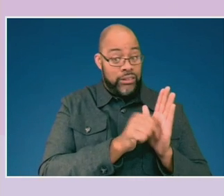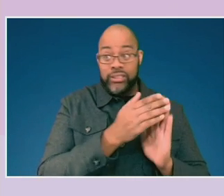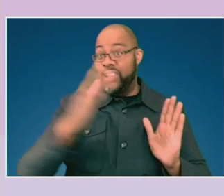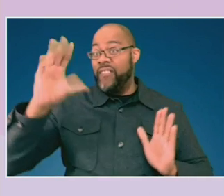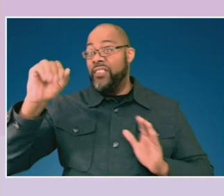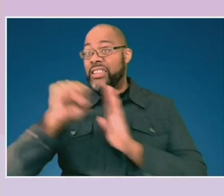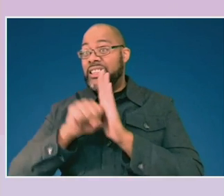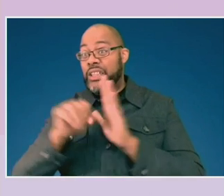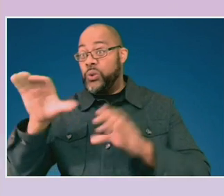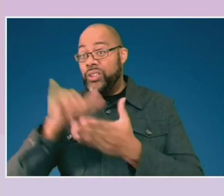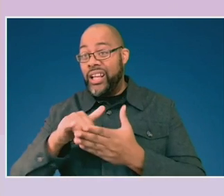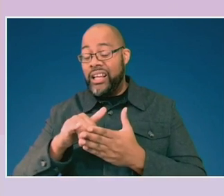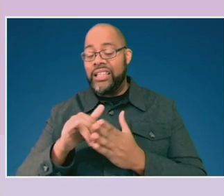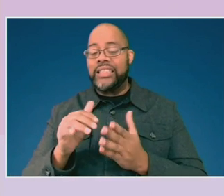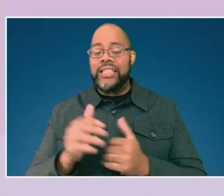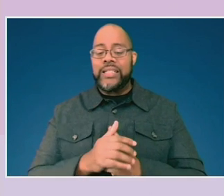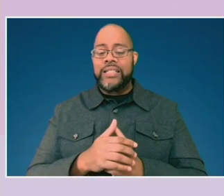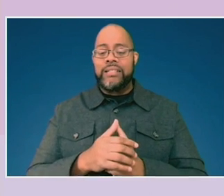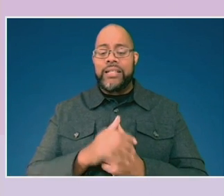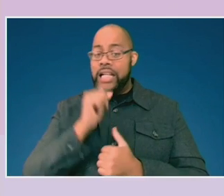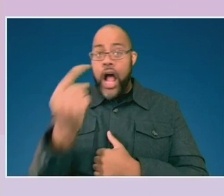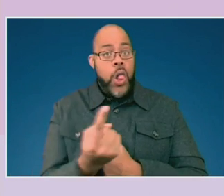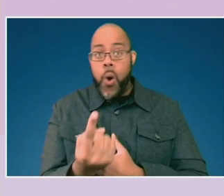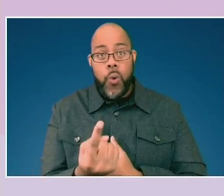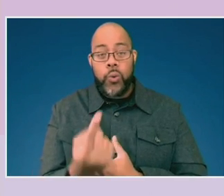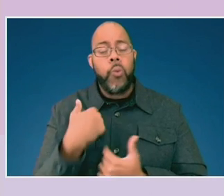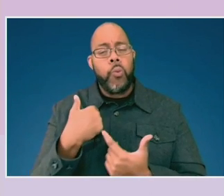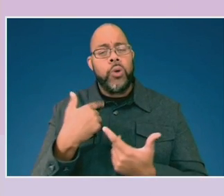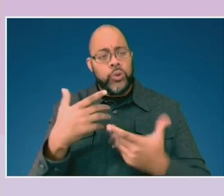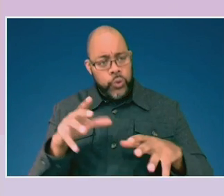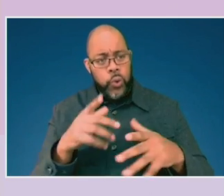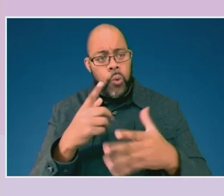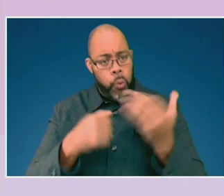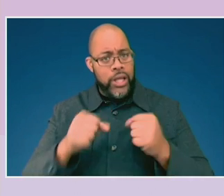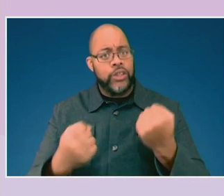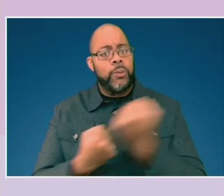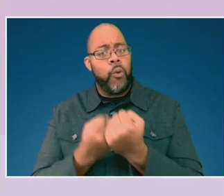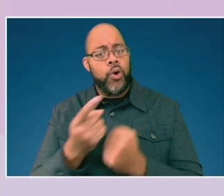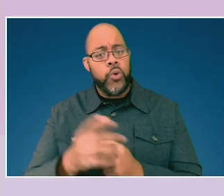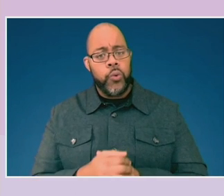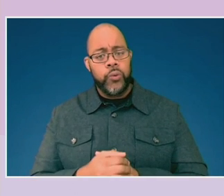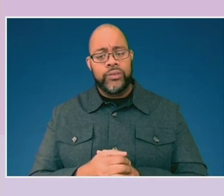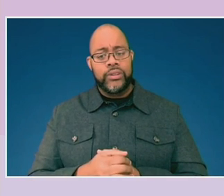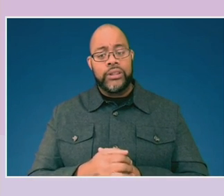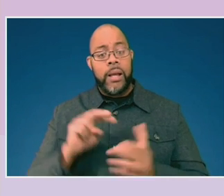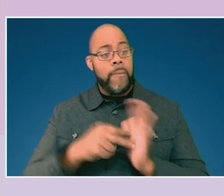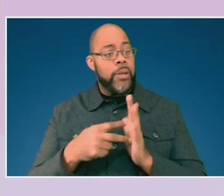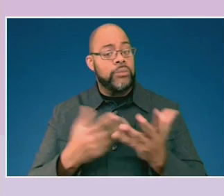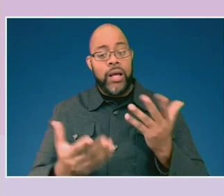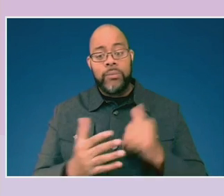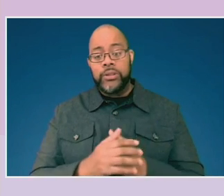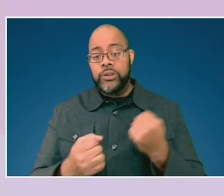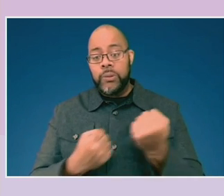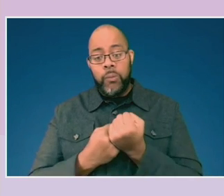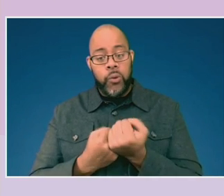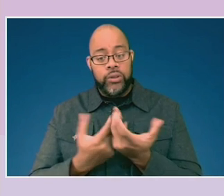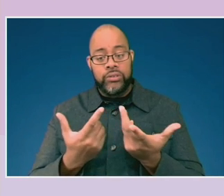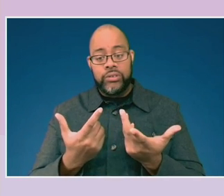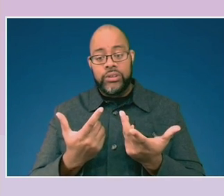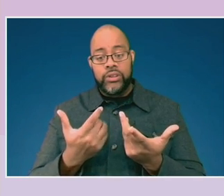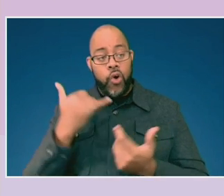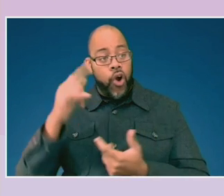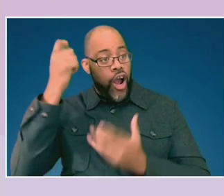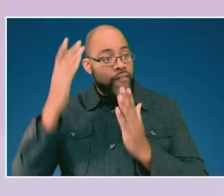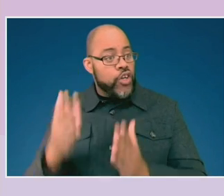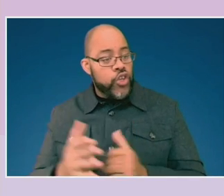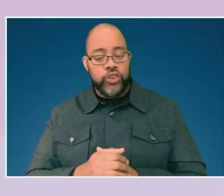states, you're not alone in this. We're going to do what we need to do to support you. And that means maybe supporting, you know, calling governors,